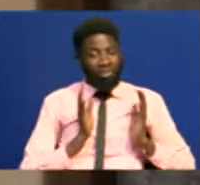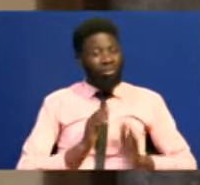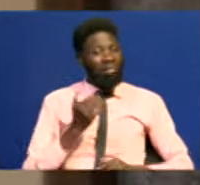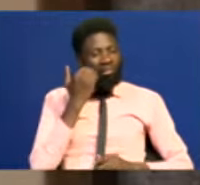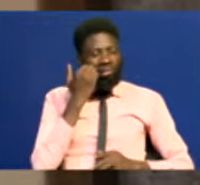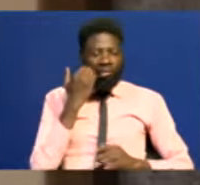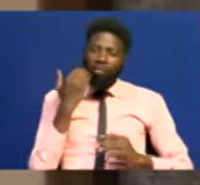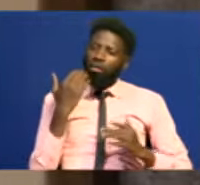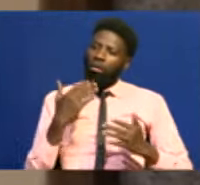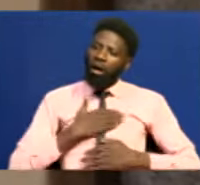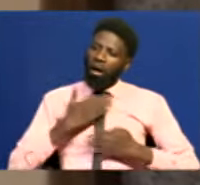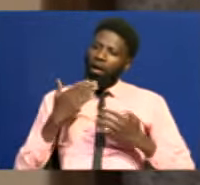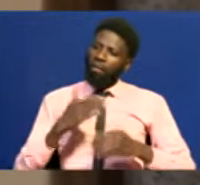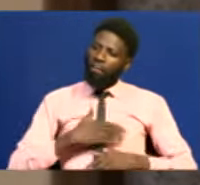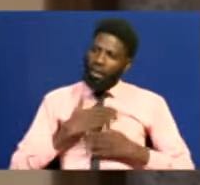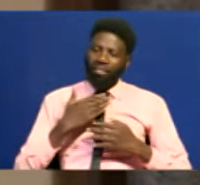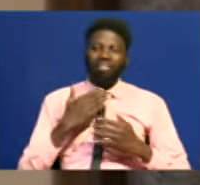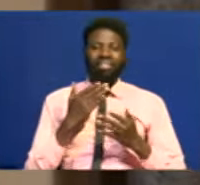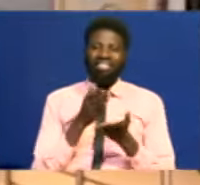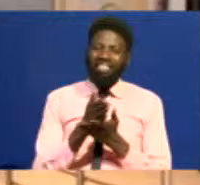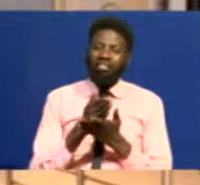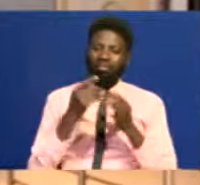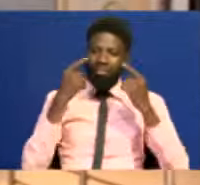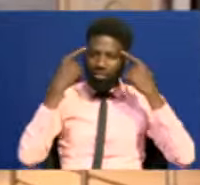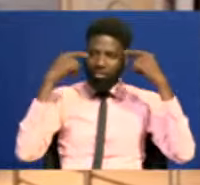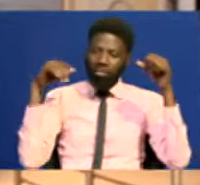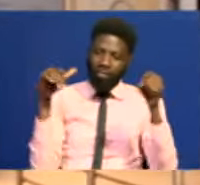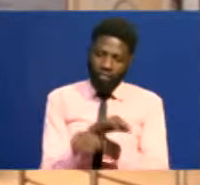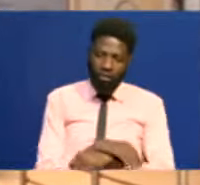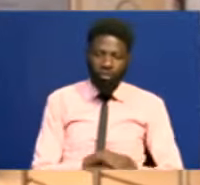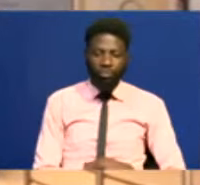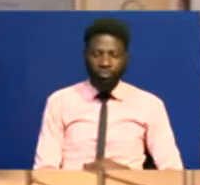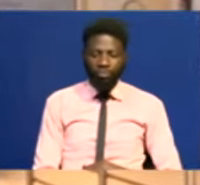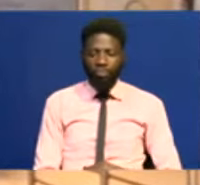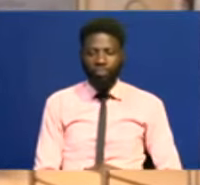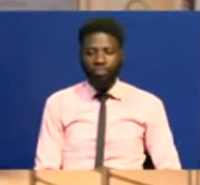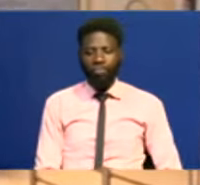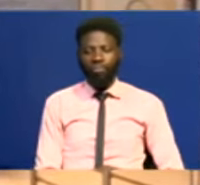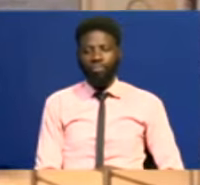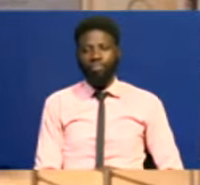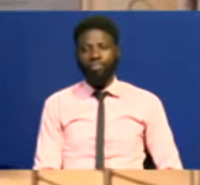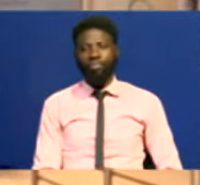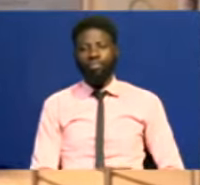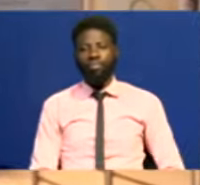for the successful surgery. Sarafina Robi for Legends Edition.